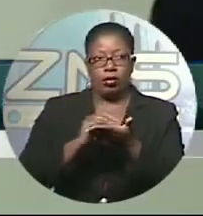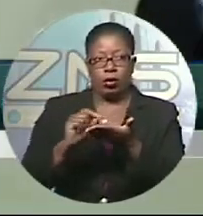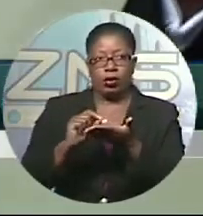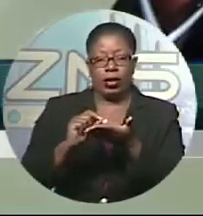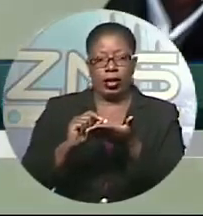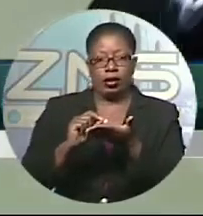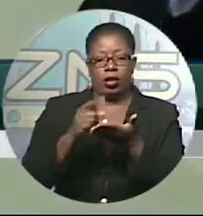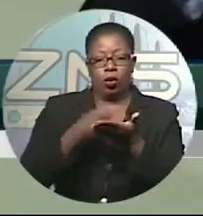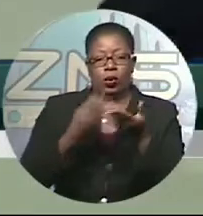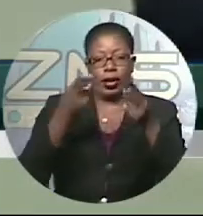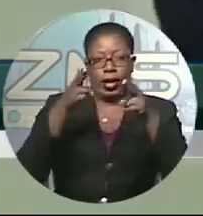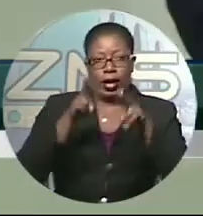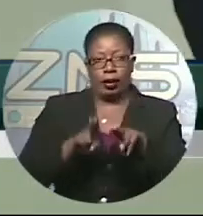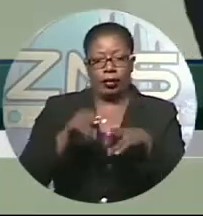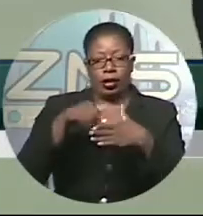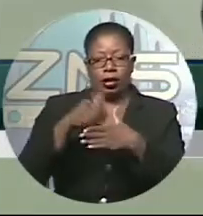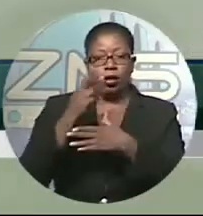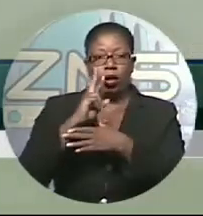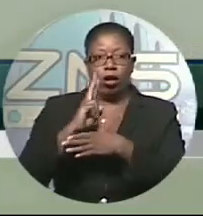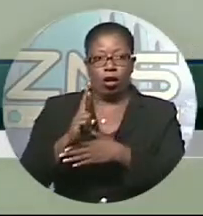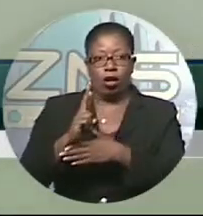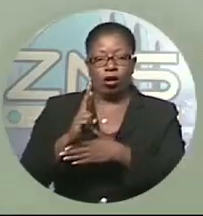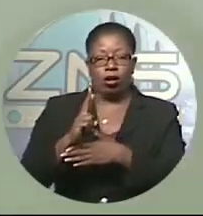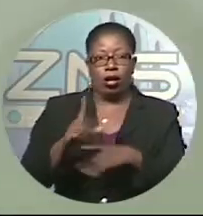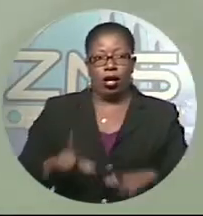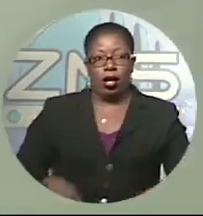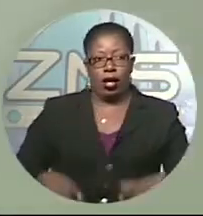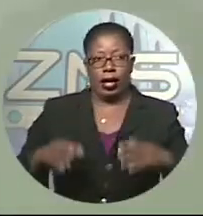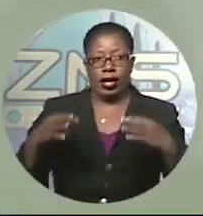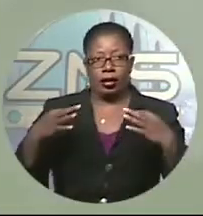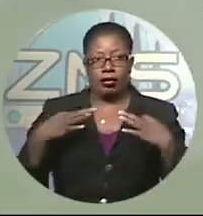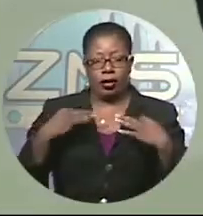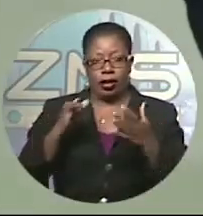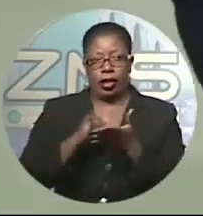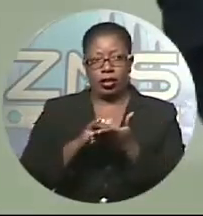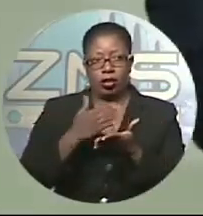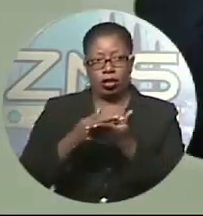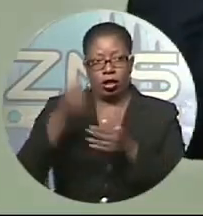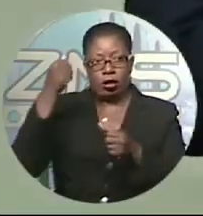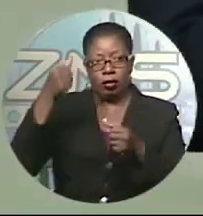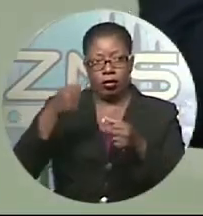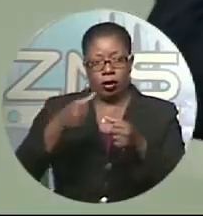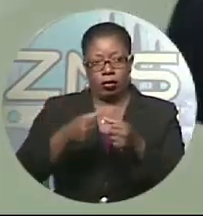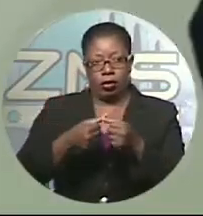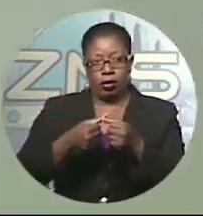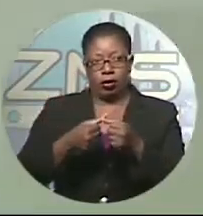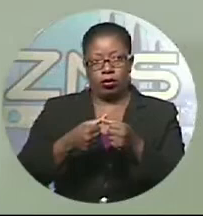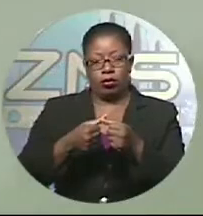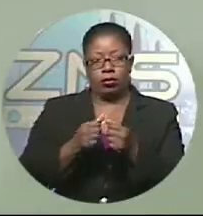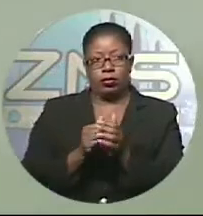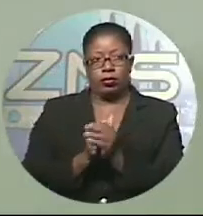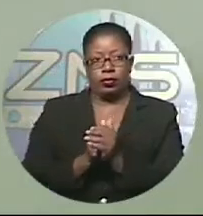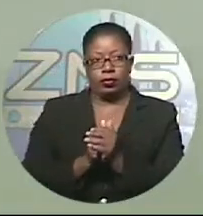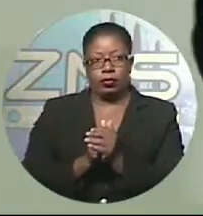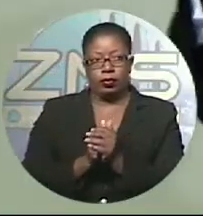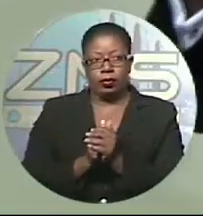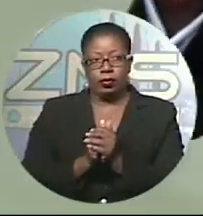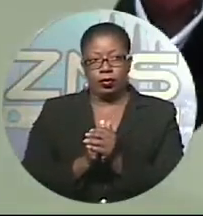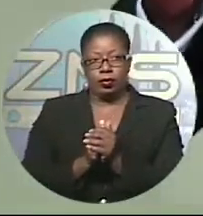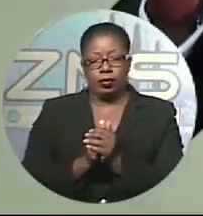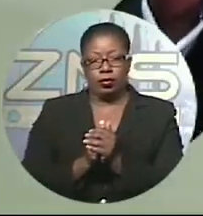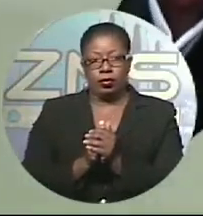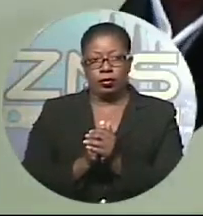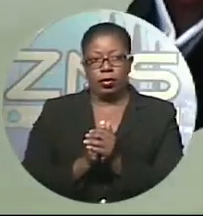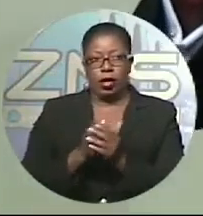that would be but now but a distant memory, but for the fact that she has recorded it. And my